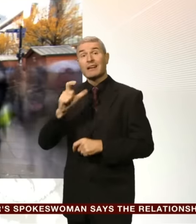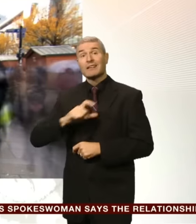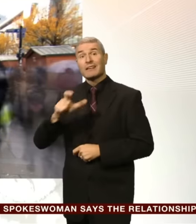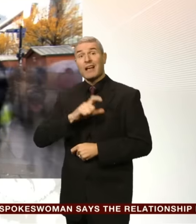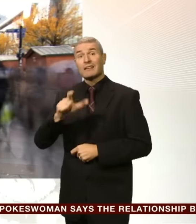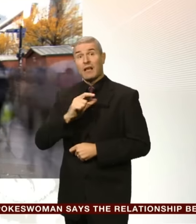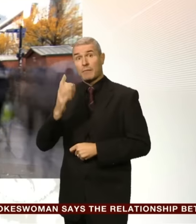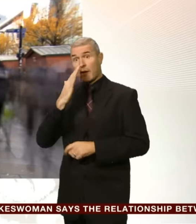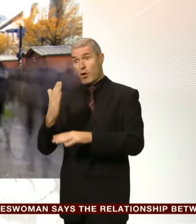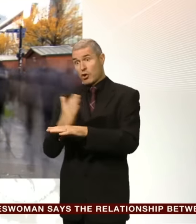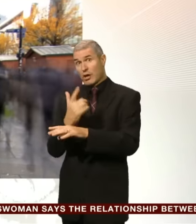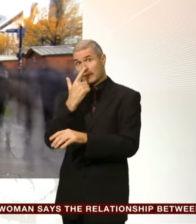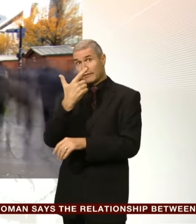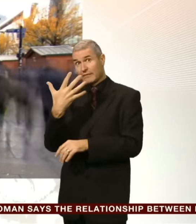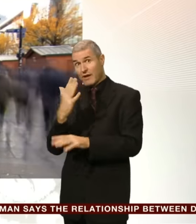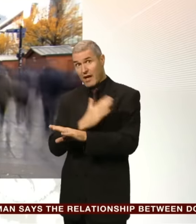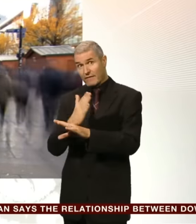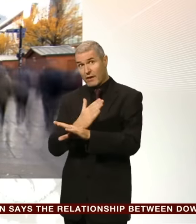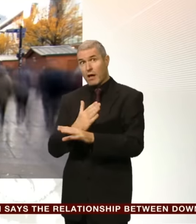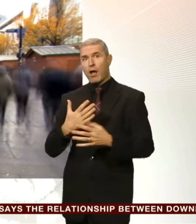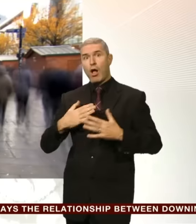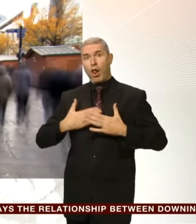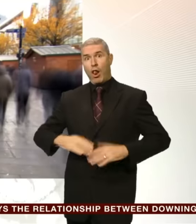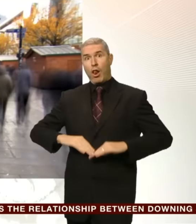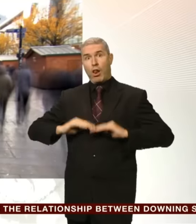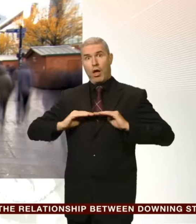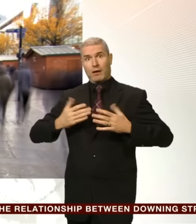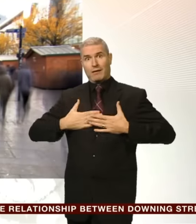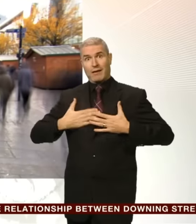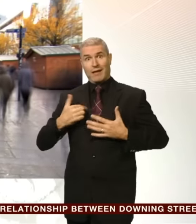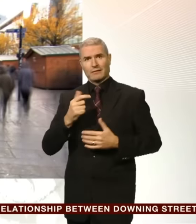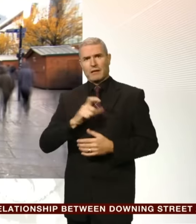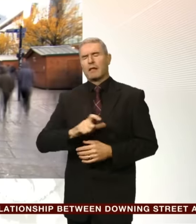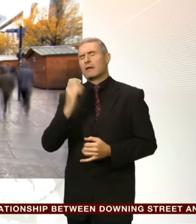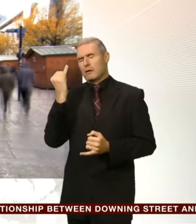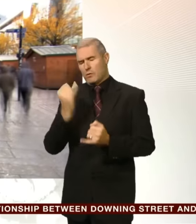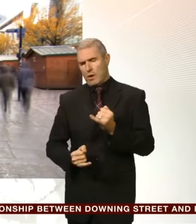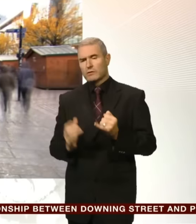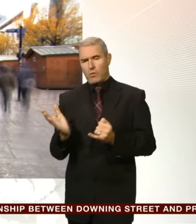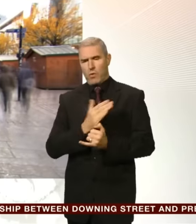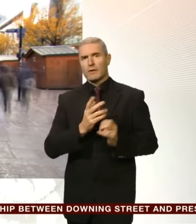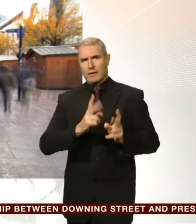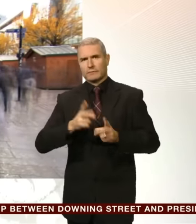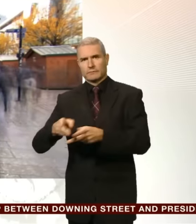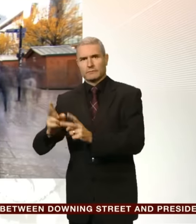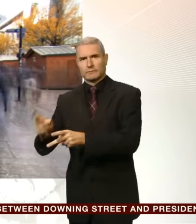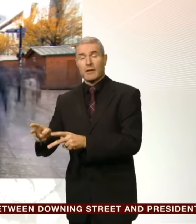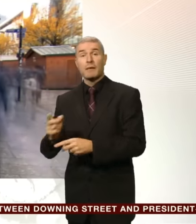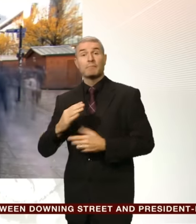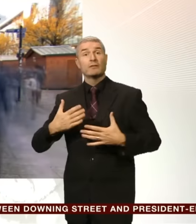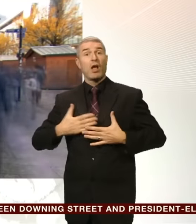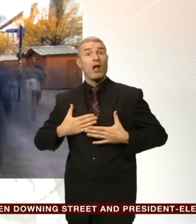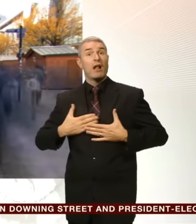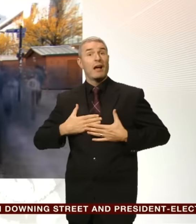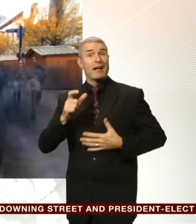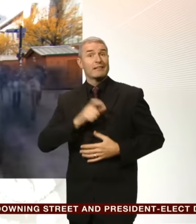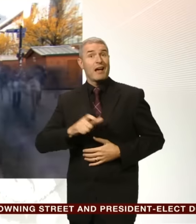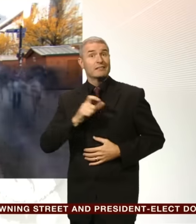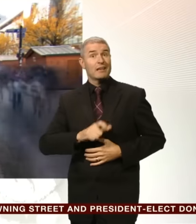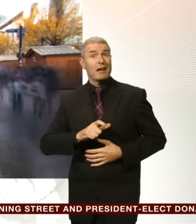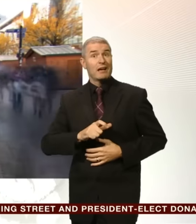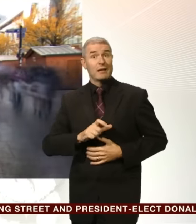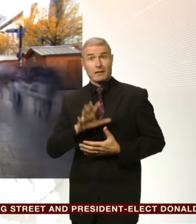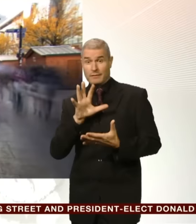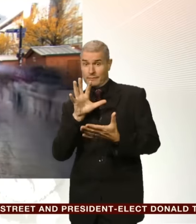under the age of 75, it's lung cancer that is the biggest killer. And the really difficult thing about lung cancer is it's